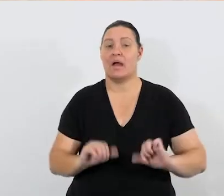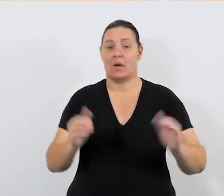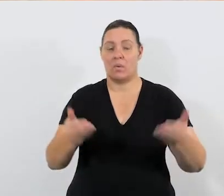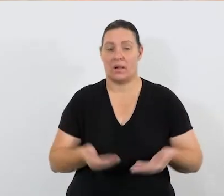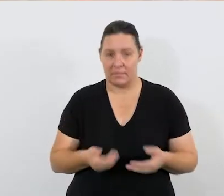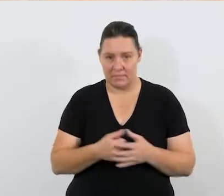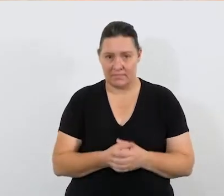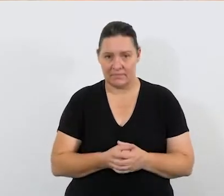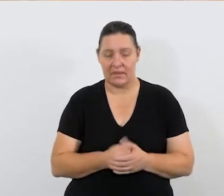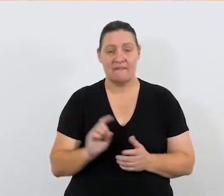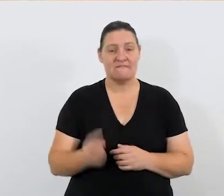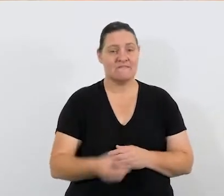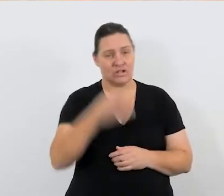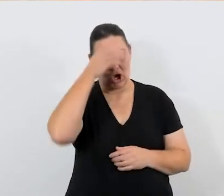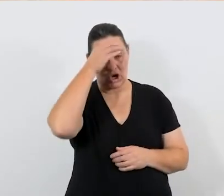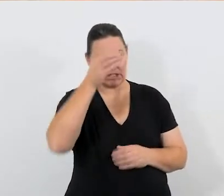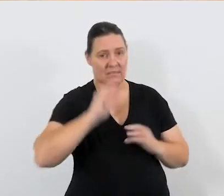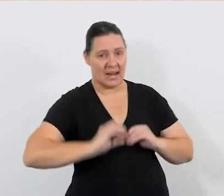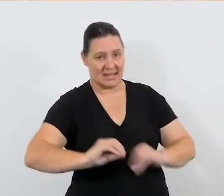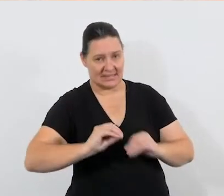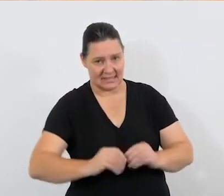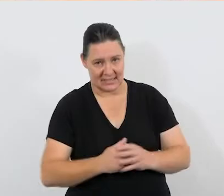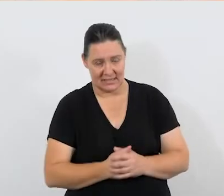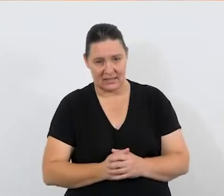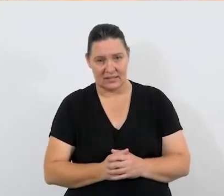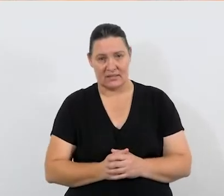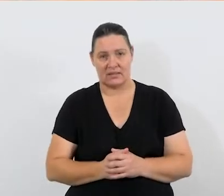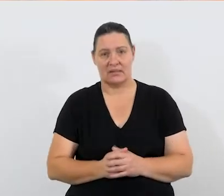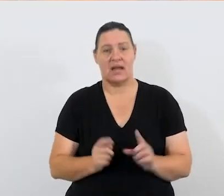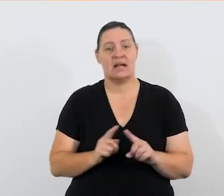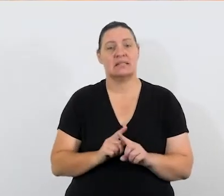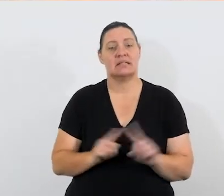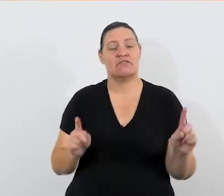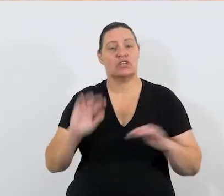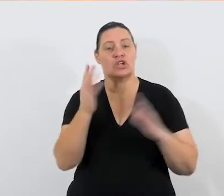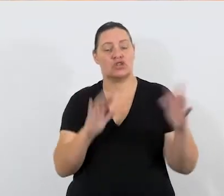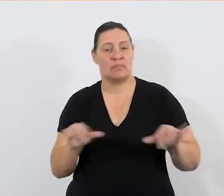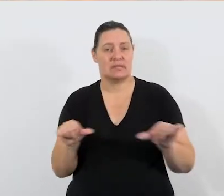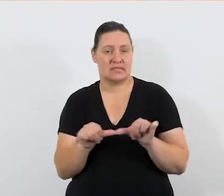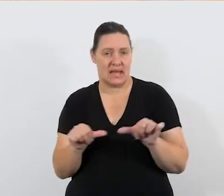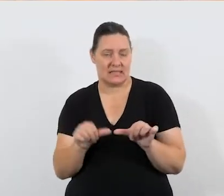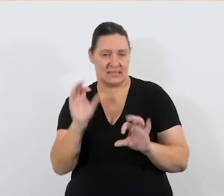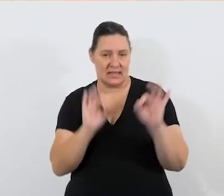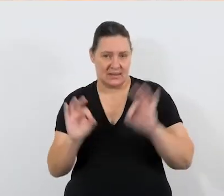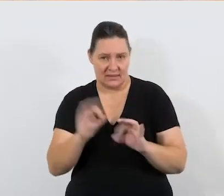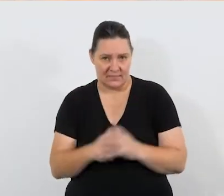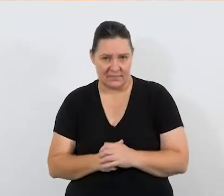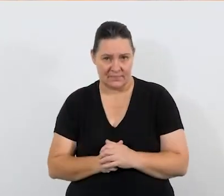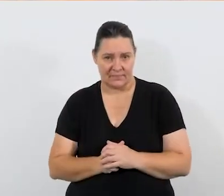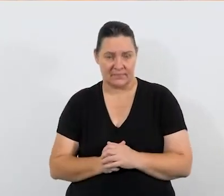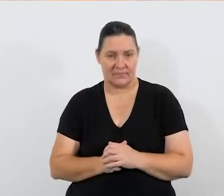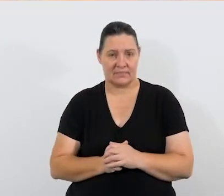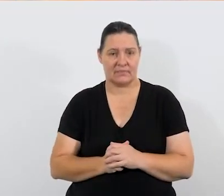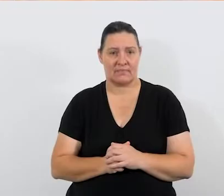Welcome back. So now we are going to look at the first concept of our lesson, which is the different shapes and sizes of